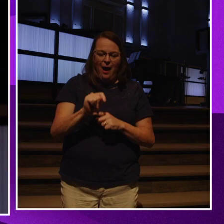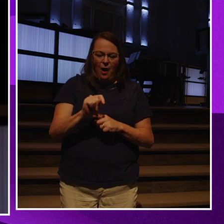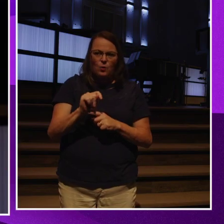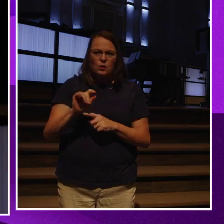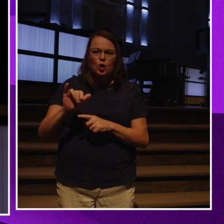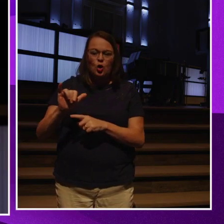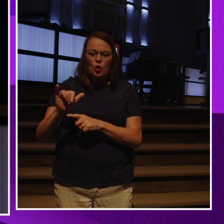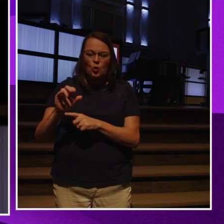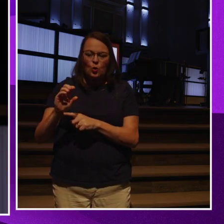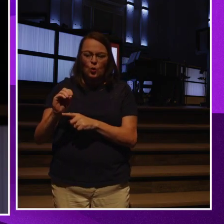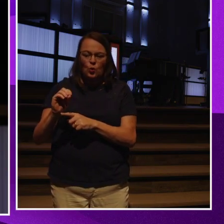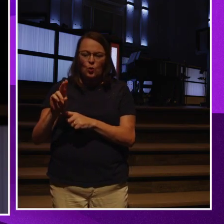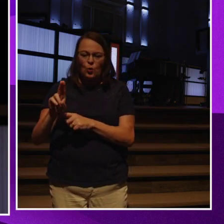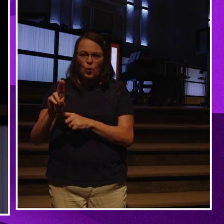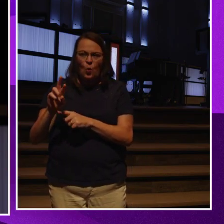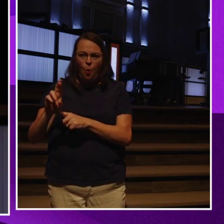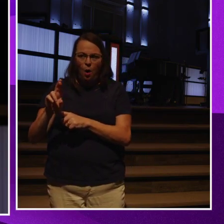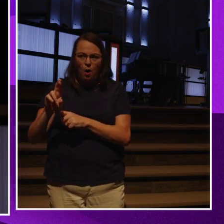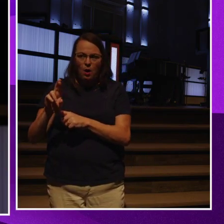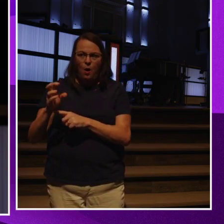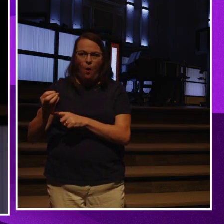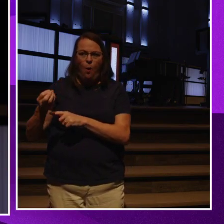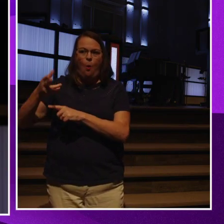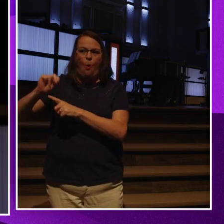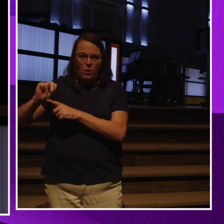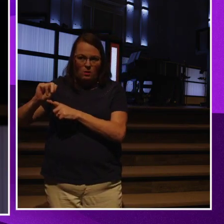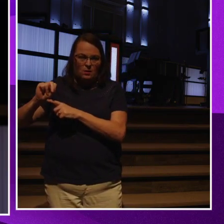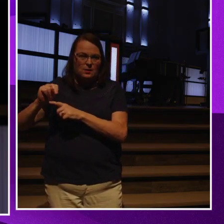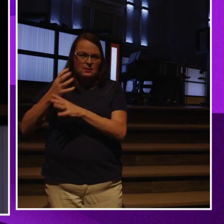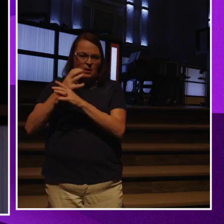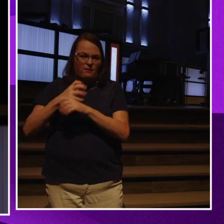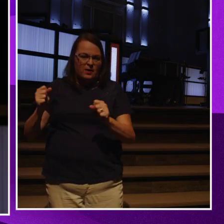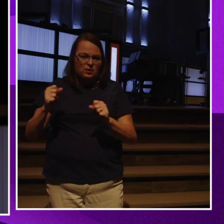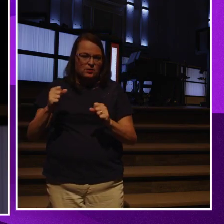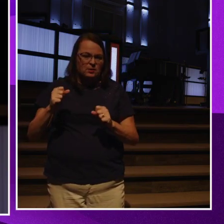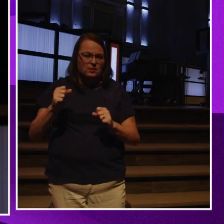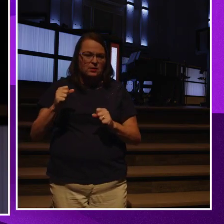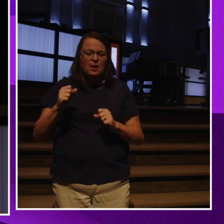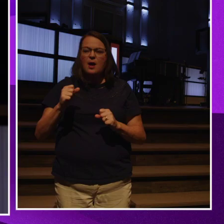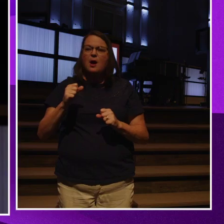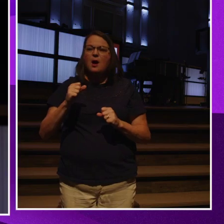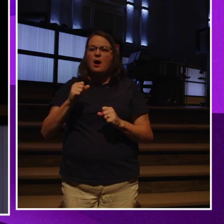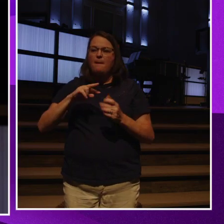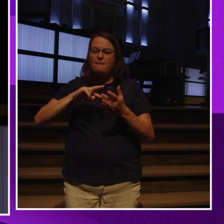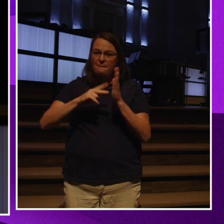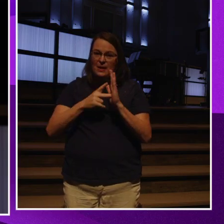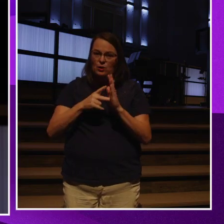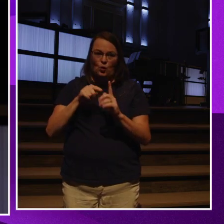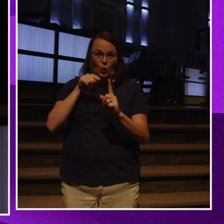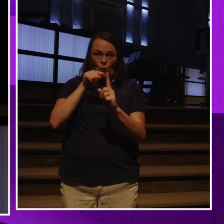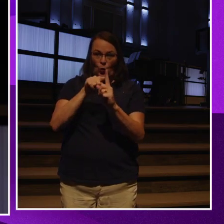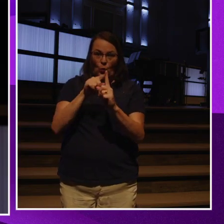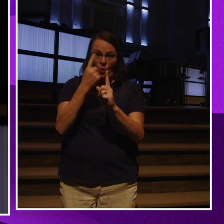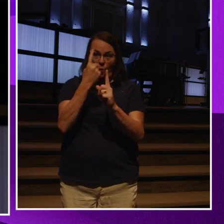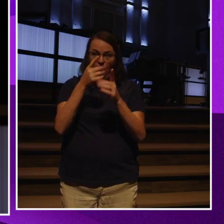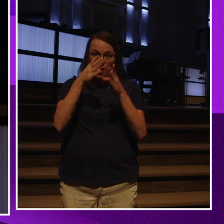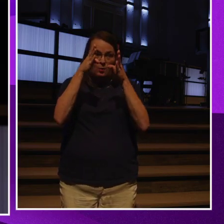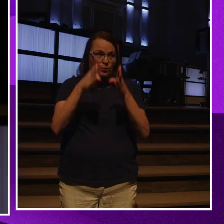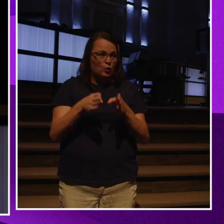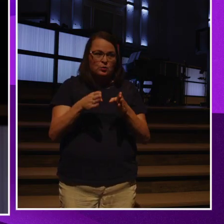own salvation, that your is not you individually. That is a